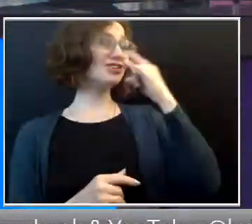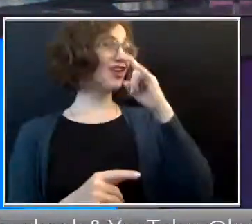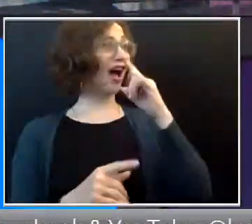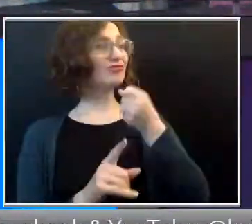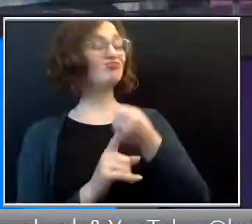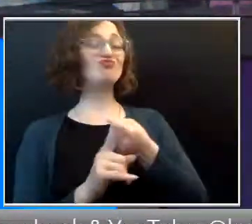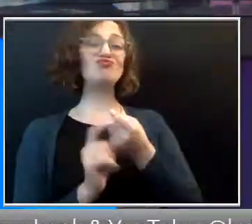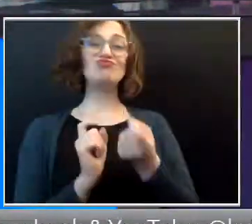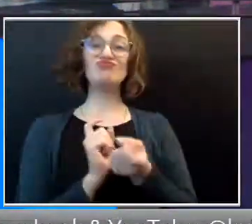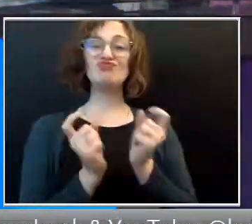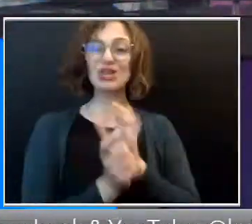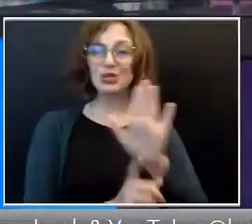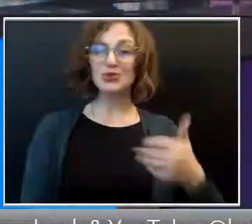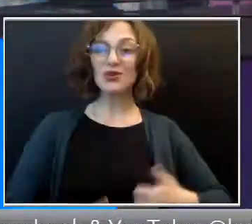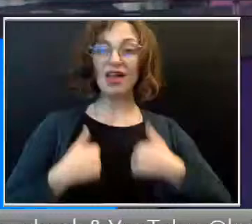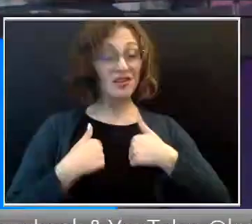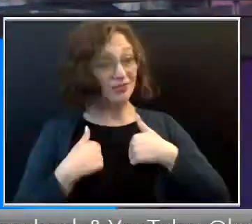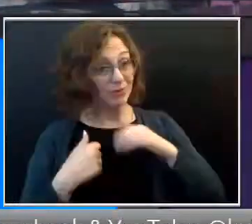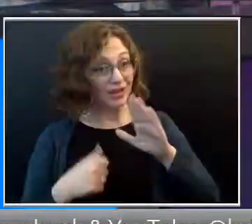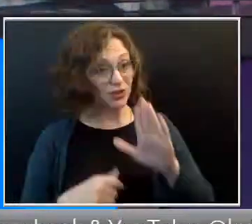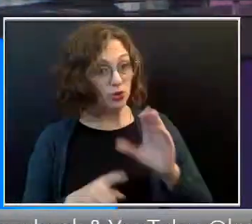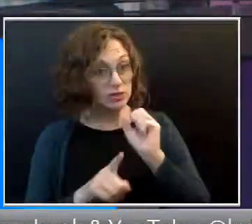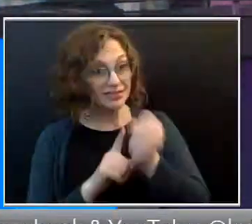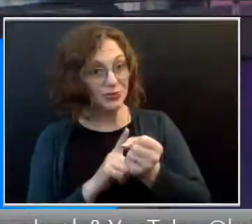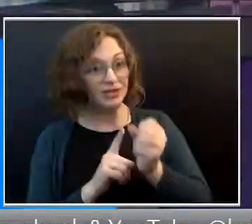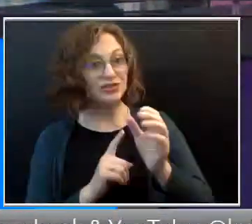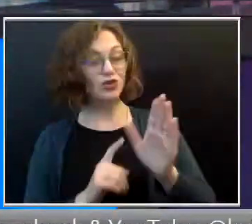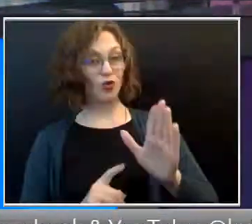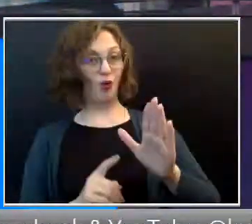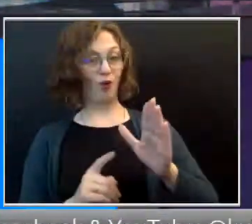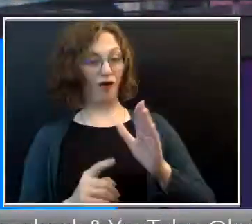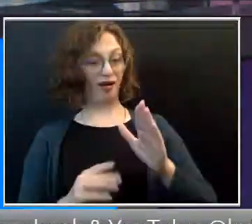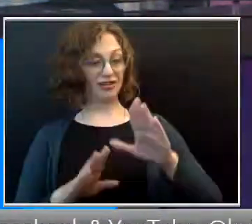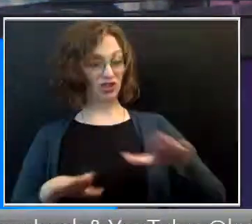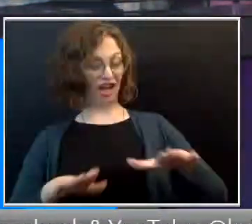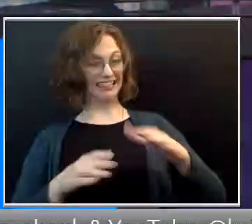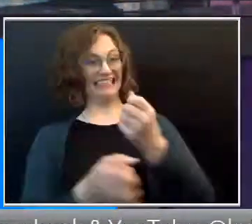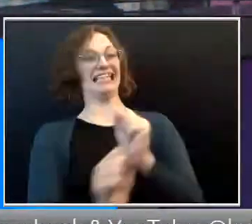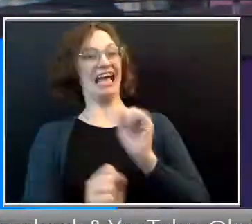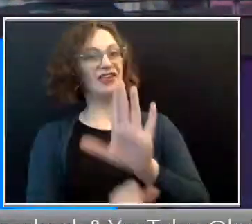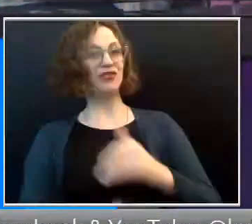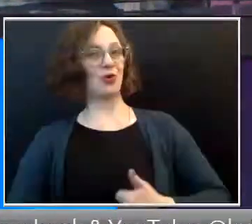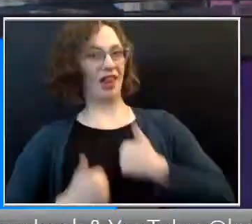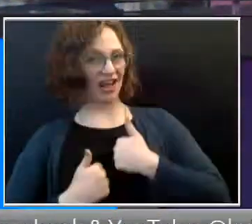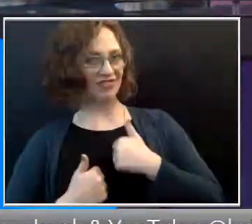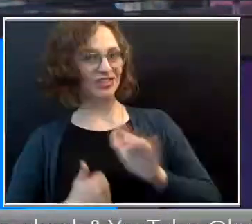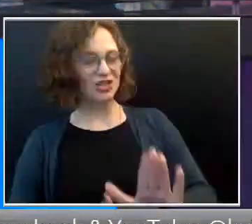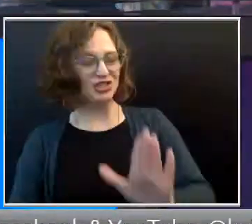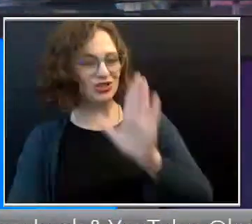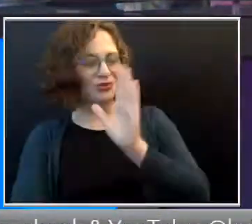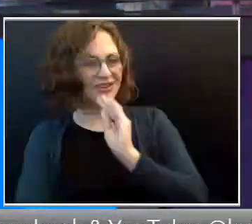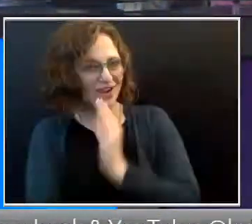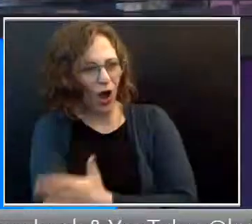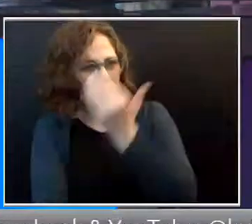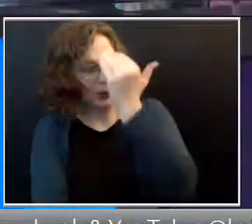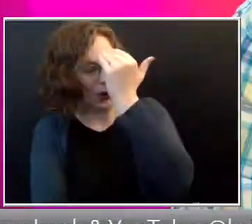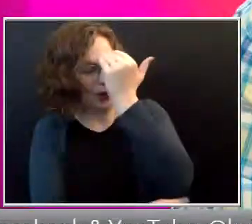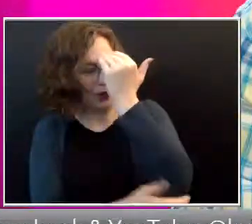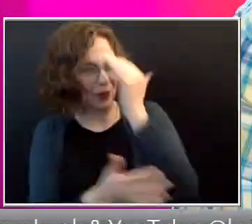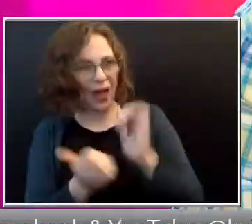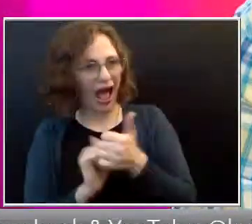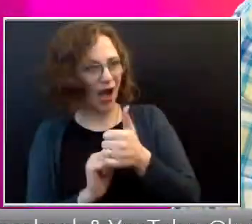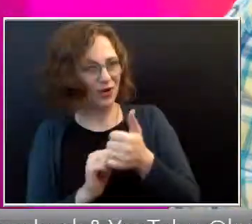life. Does your little girl have any inkling that how she helped Daddy in an emergency? Well, you know,